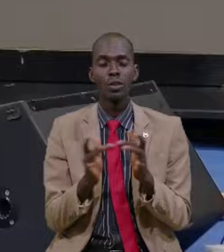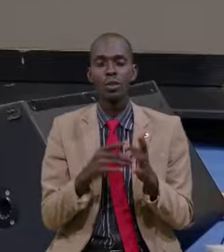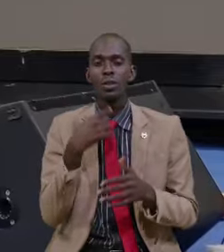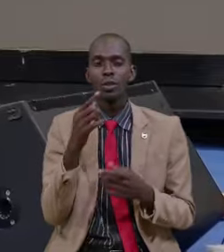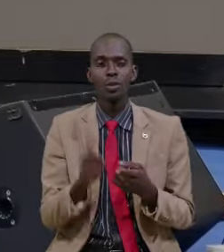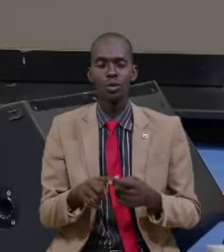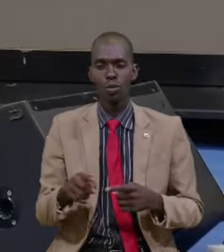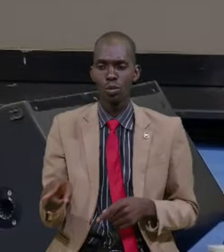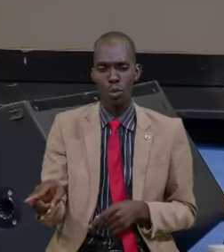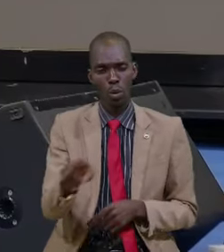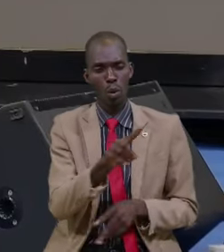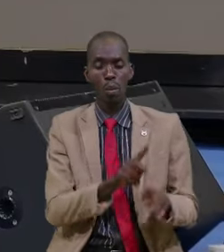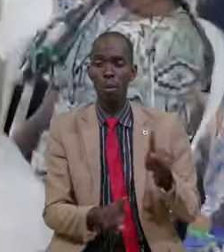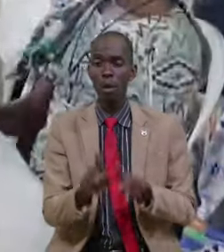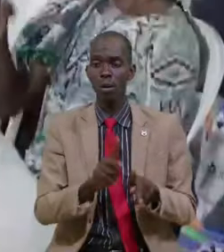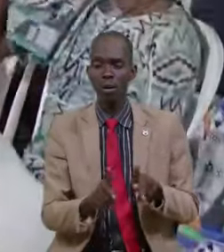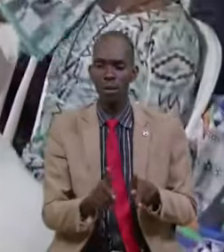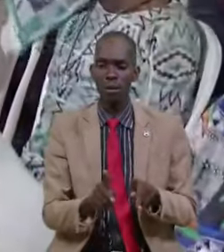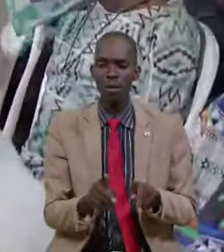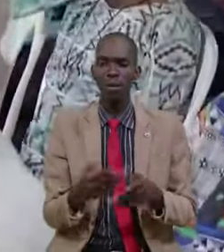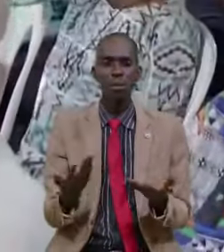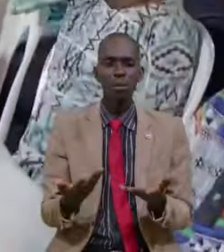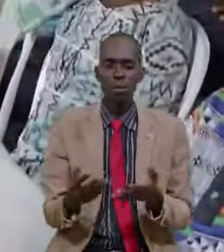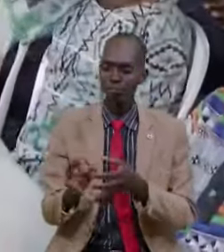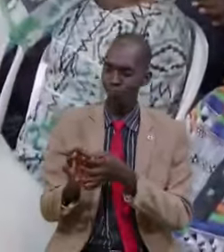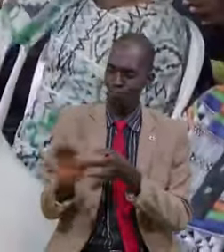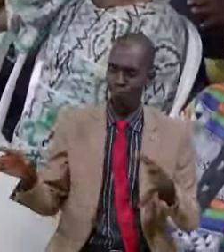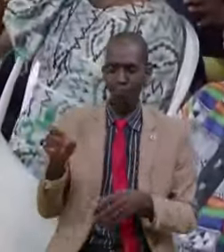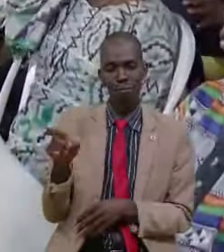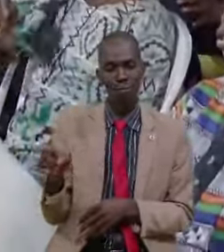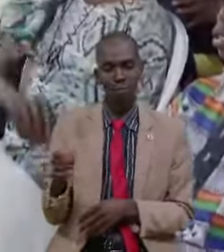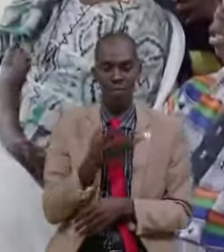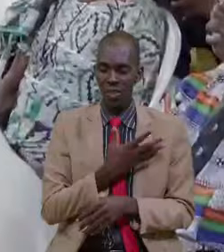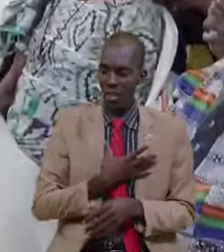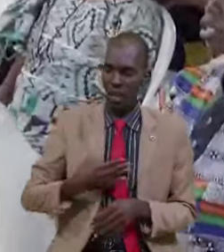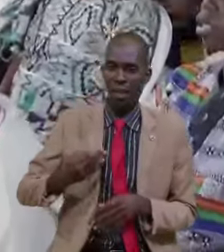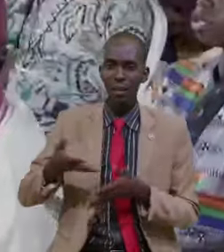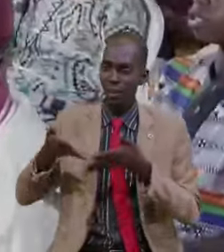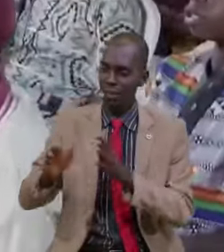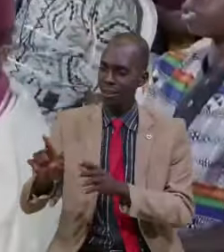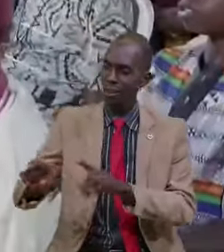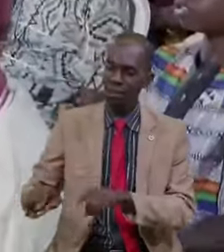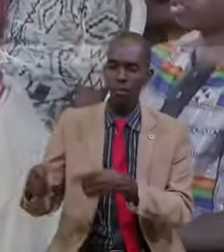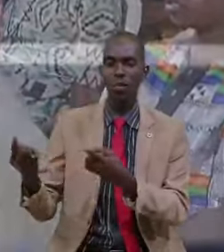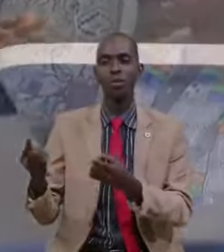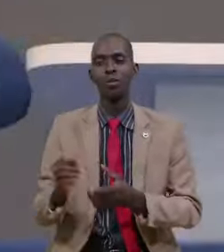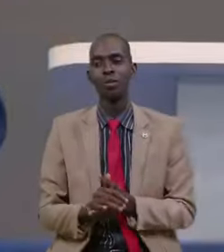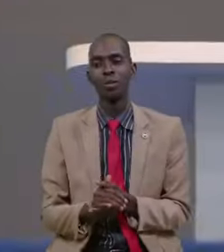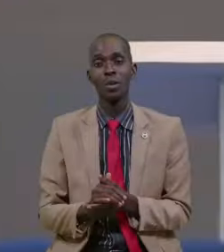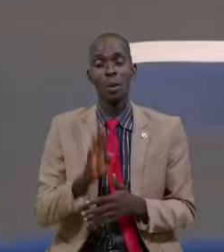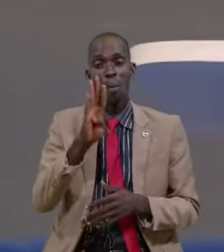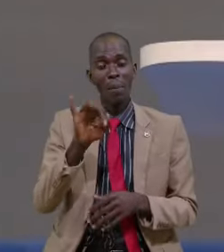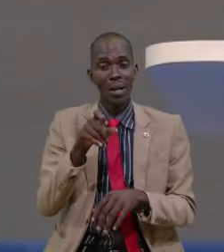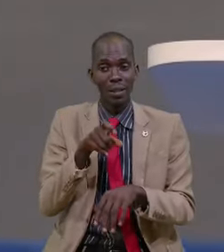Jesus saith unto them, loose him and let him go. By the